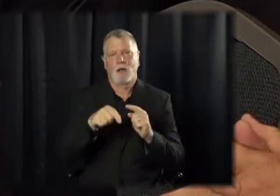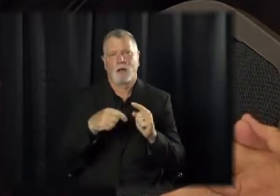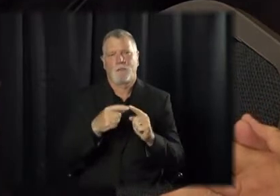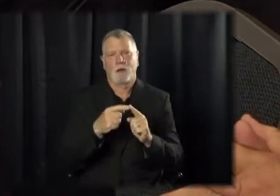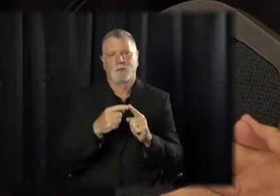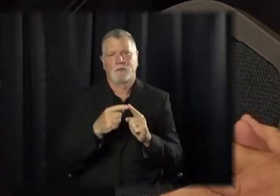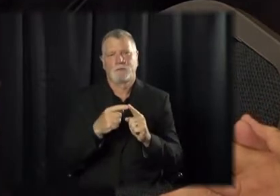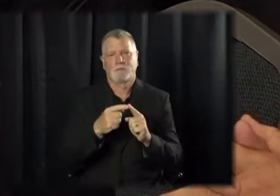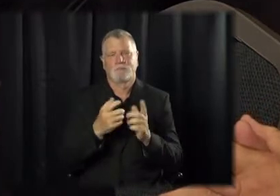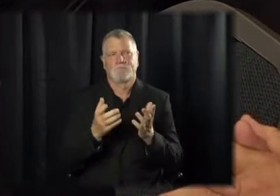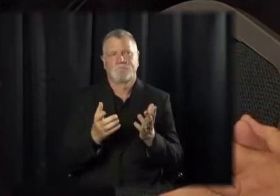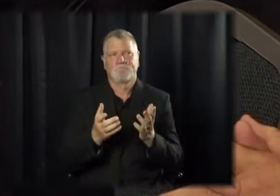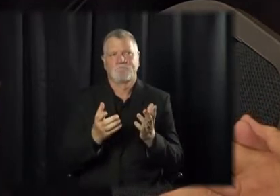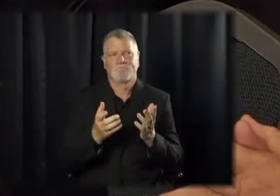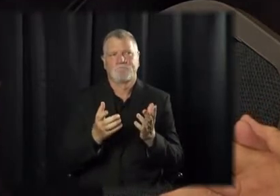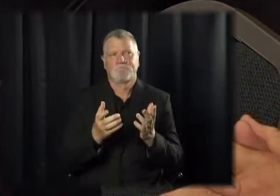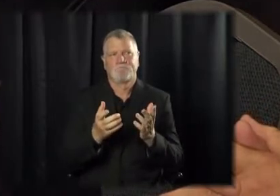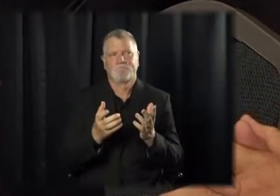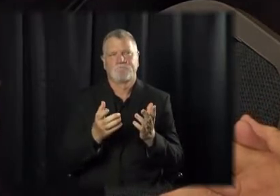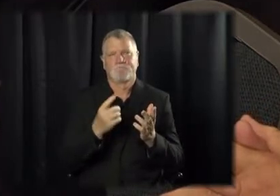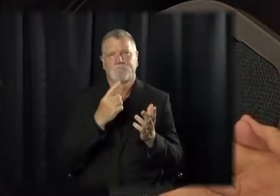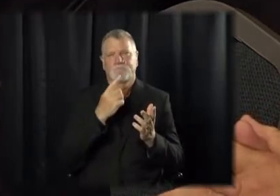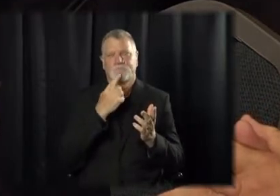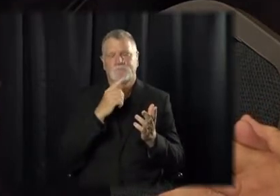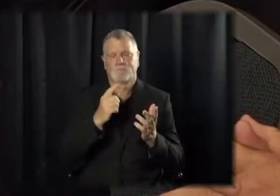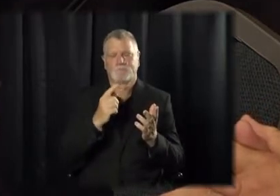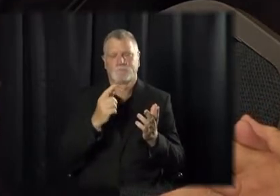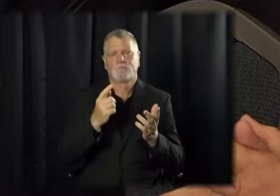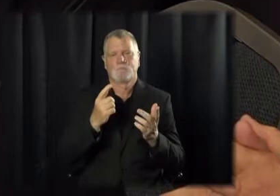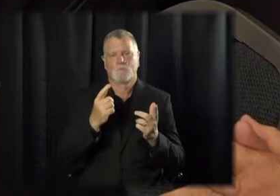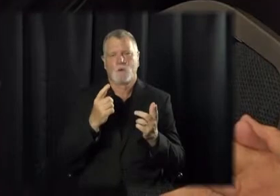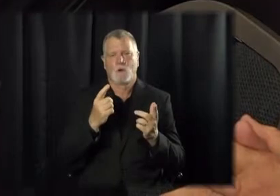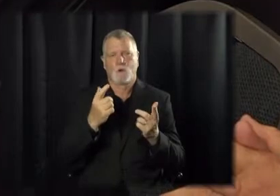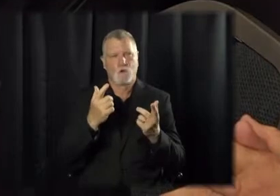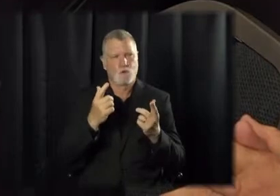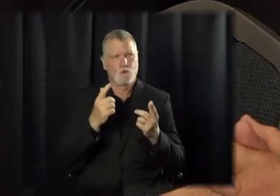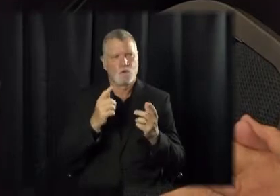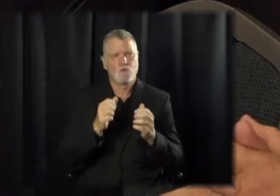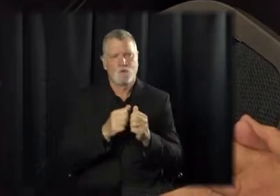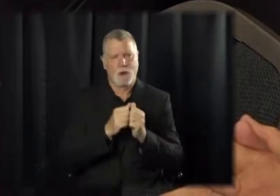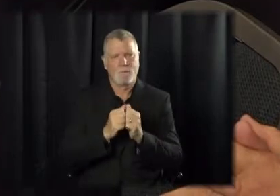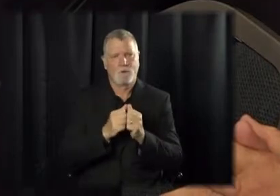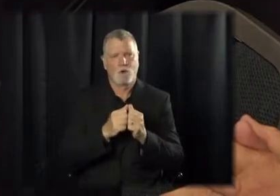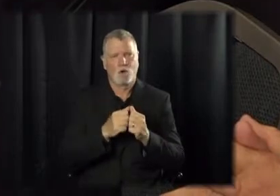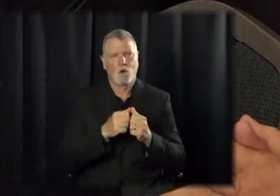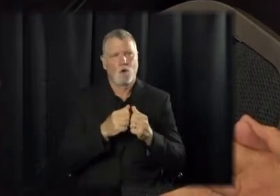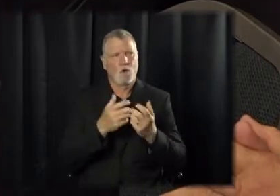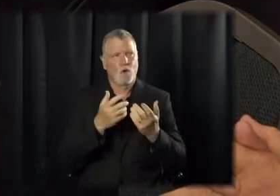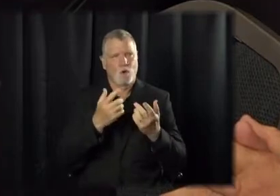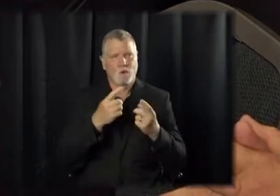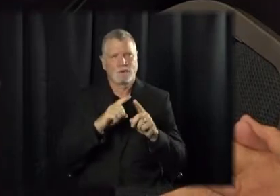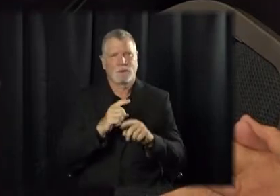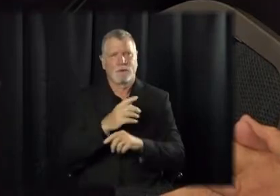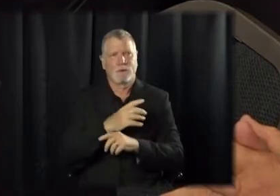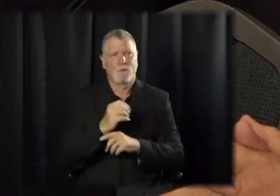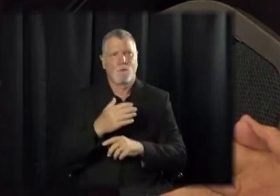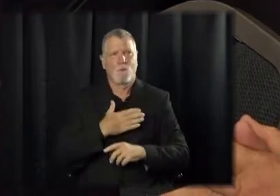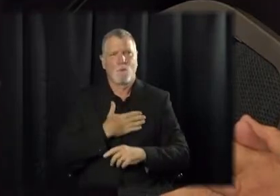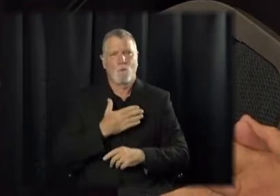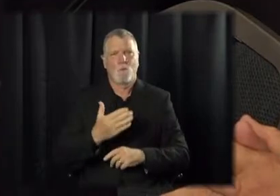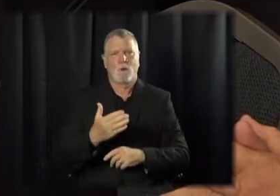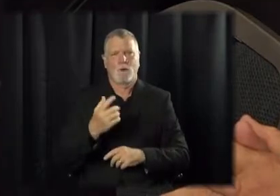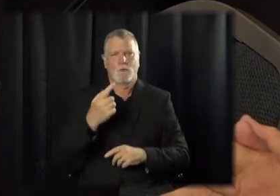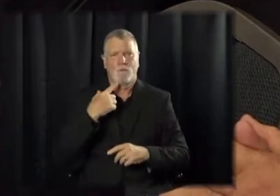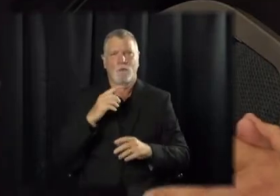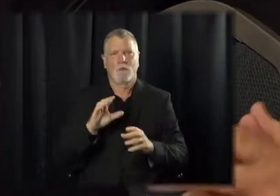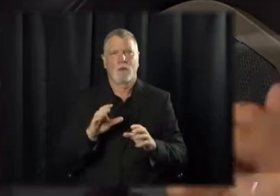I guess it's unanimous written consents. Would somebody like to make or be willing to make that